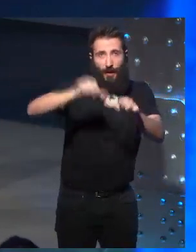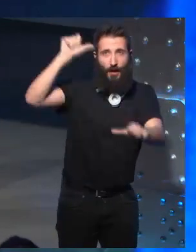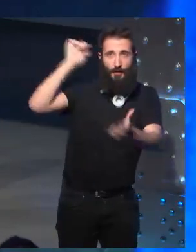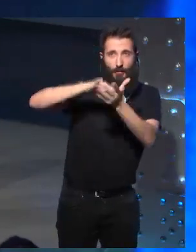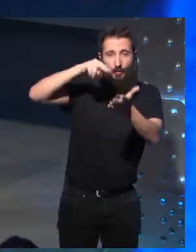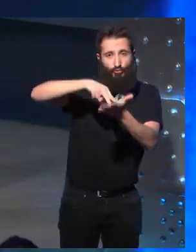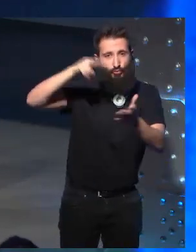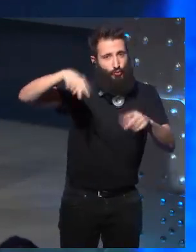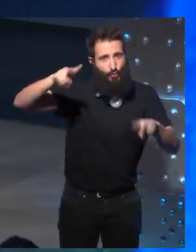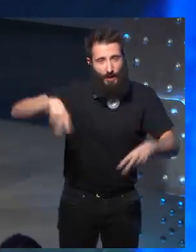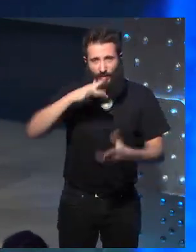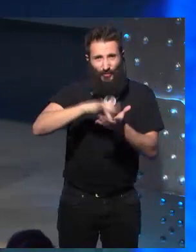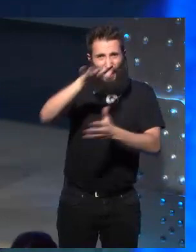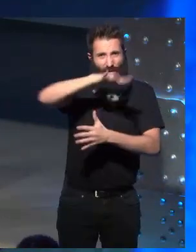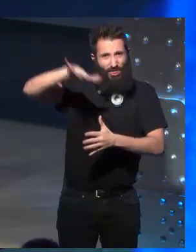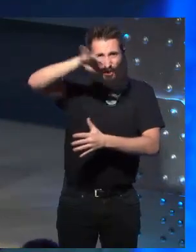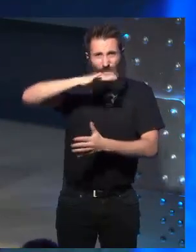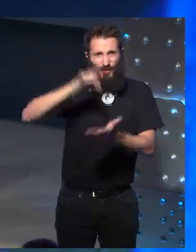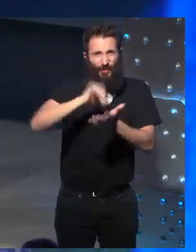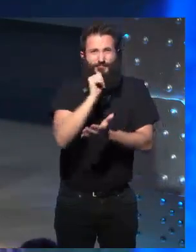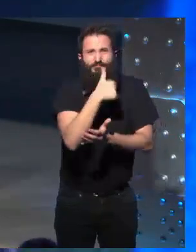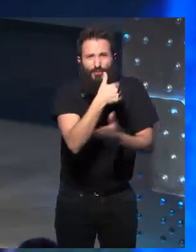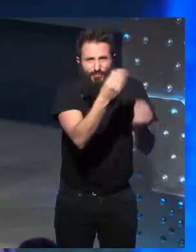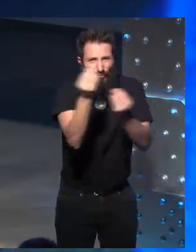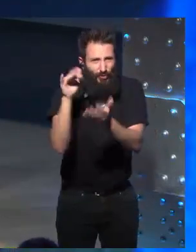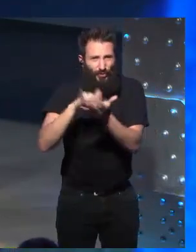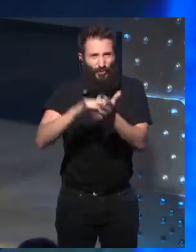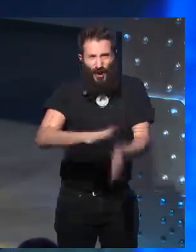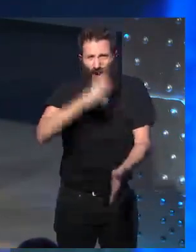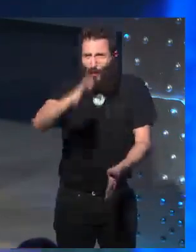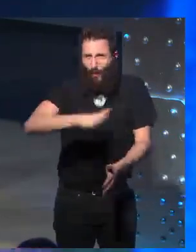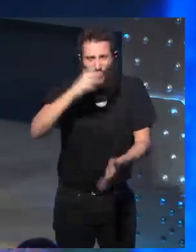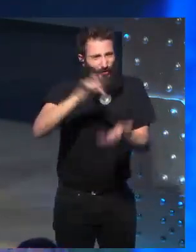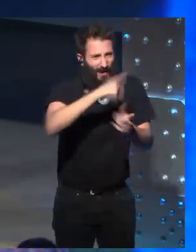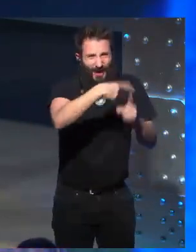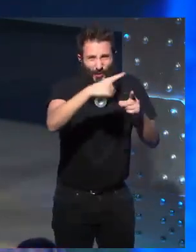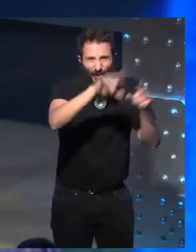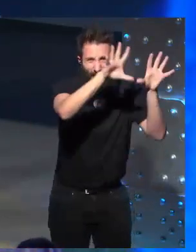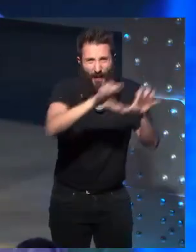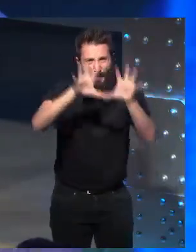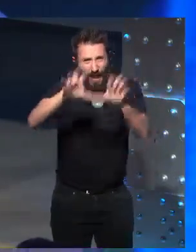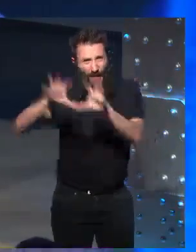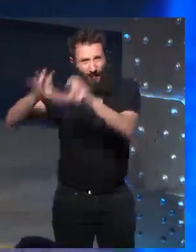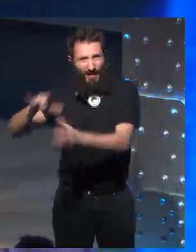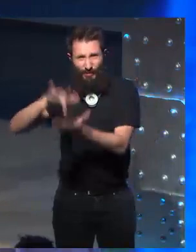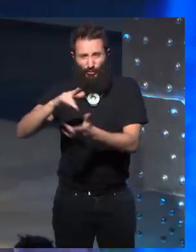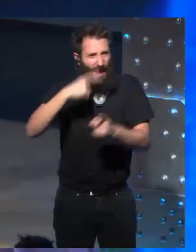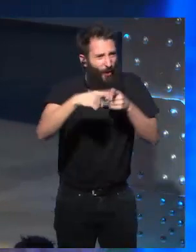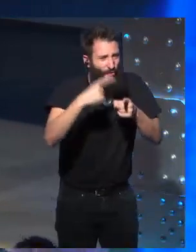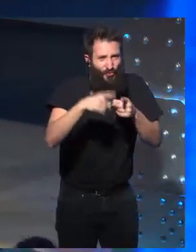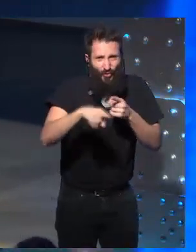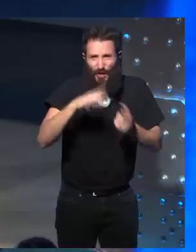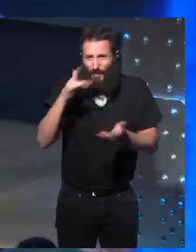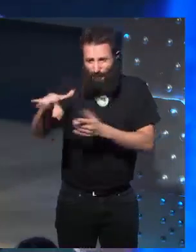many mysteries around us. It's crazy. The more we learn, the more we are familiar with what is around